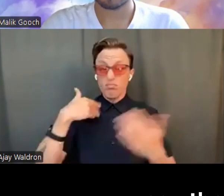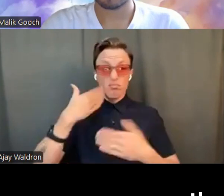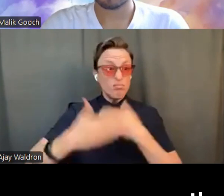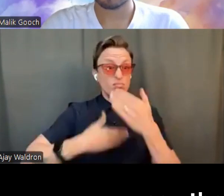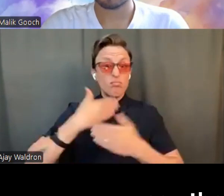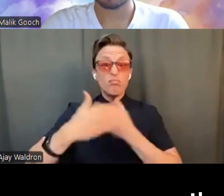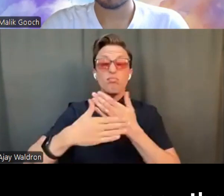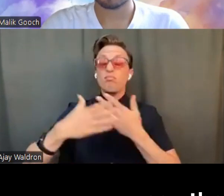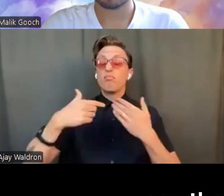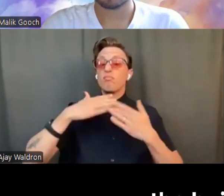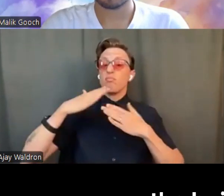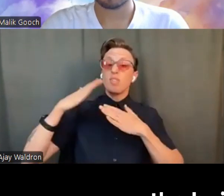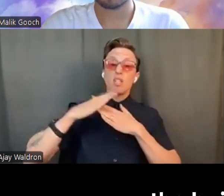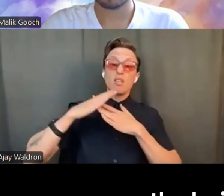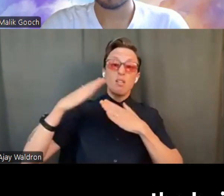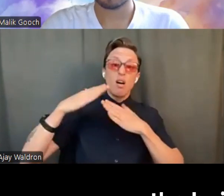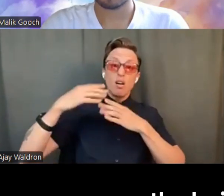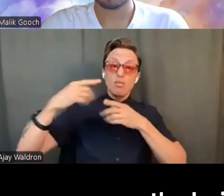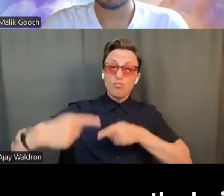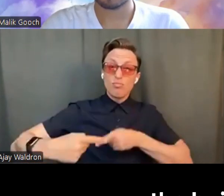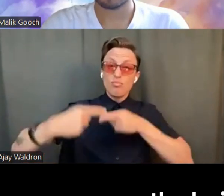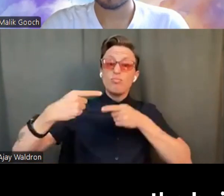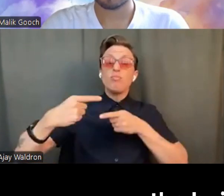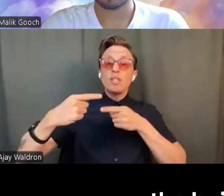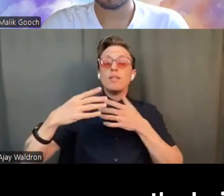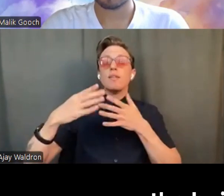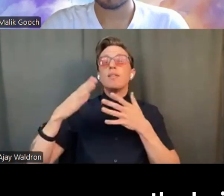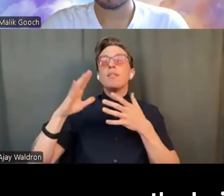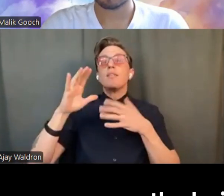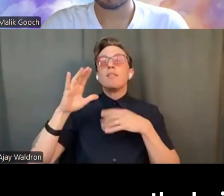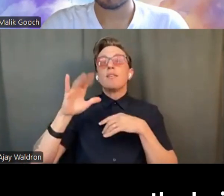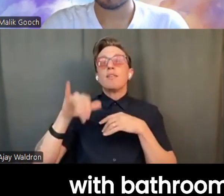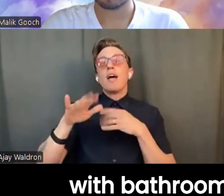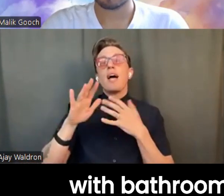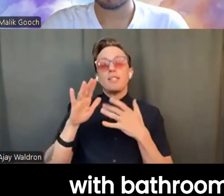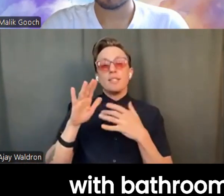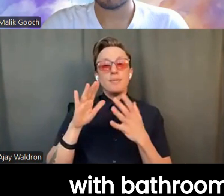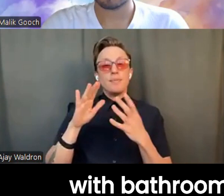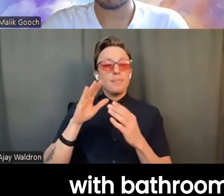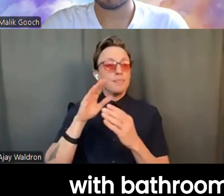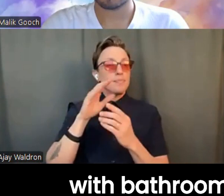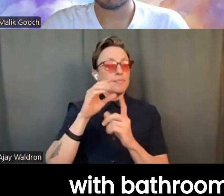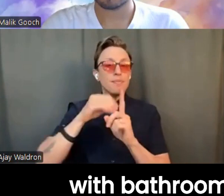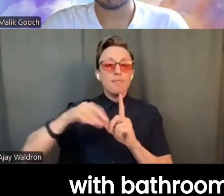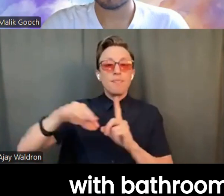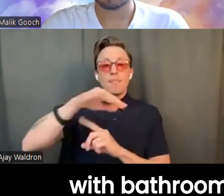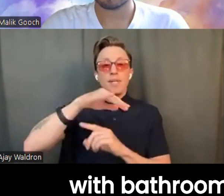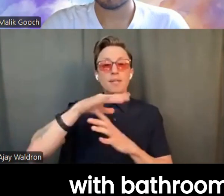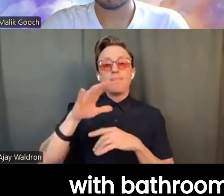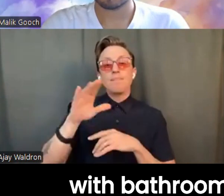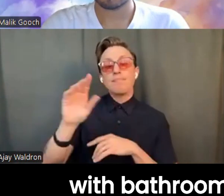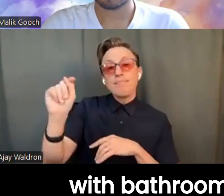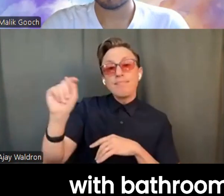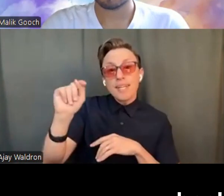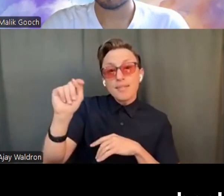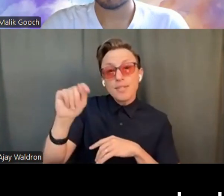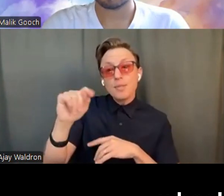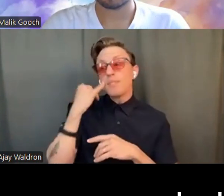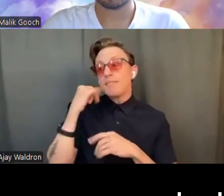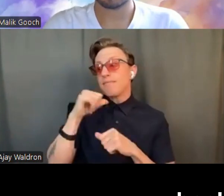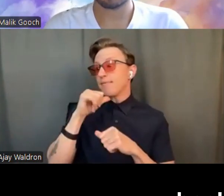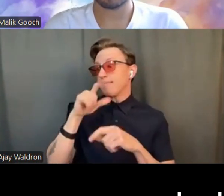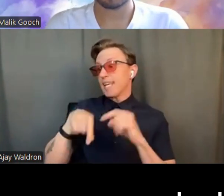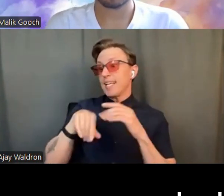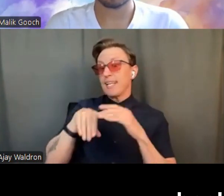biggest struggle is the built environment, dealing with bathrooms that are both inaccessible as a